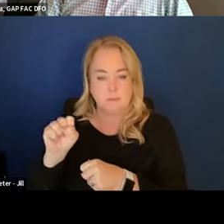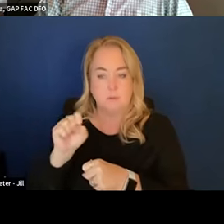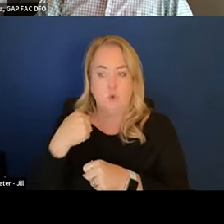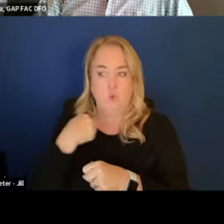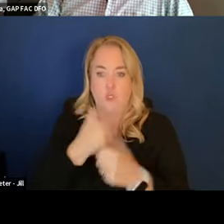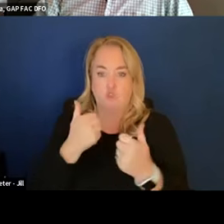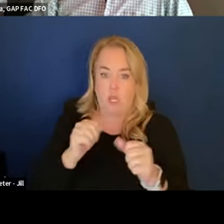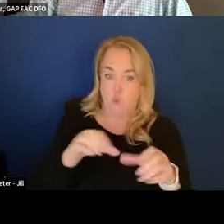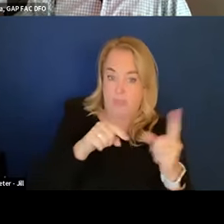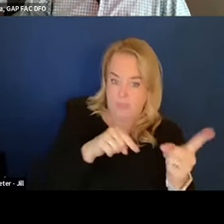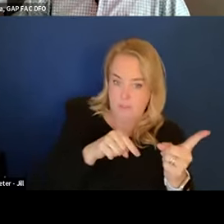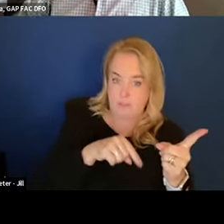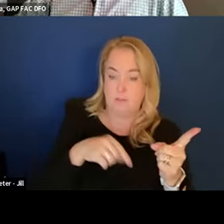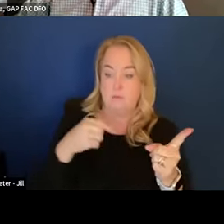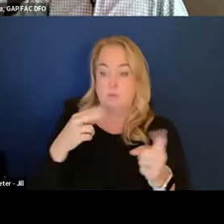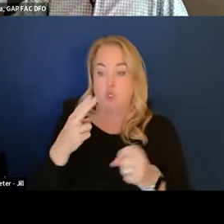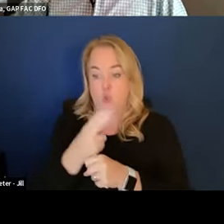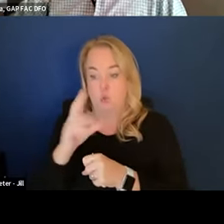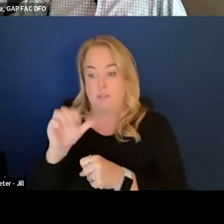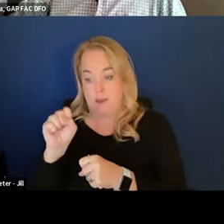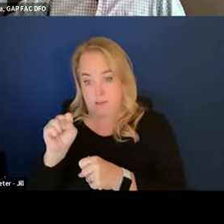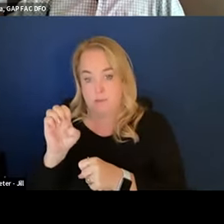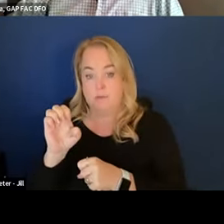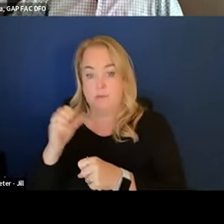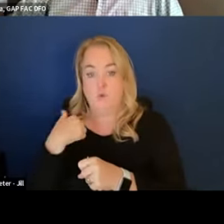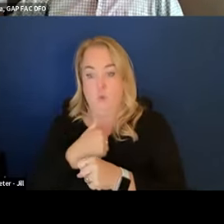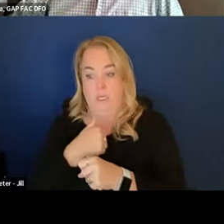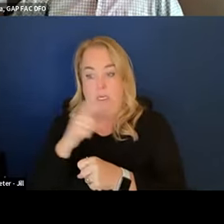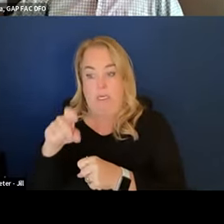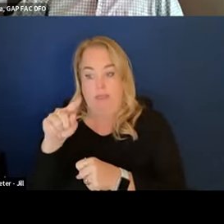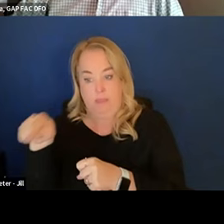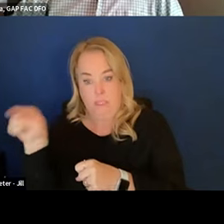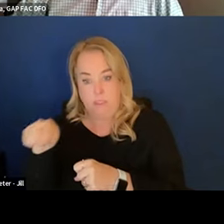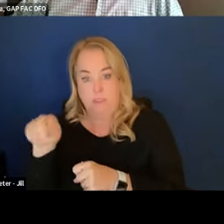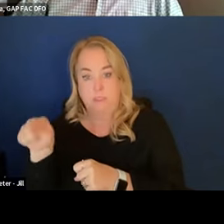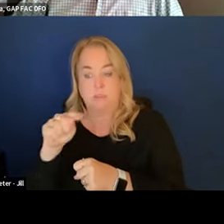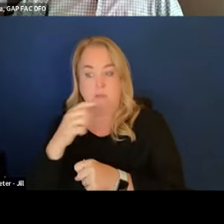this, or here's the use case. We need this kind of,